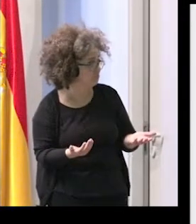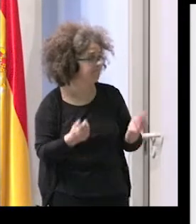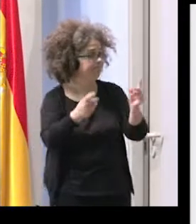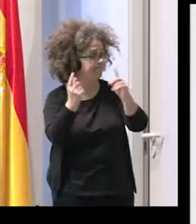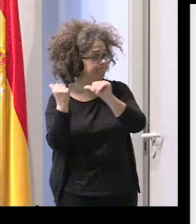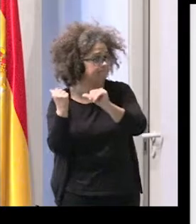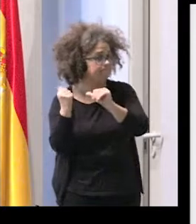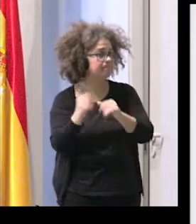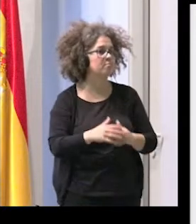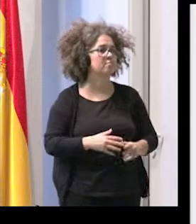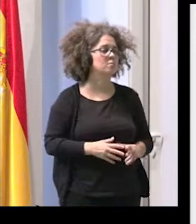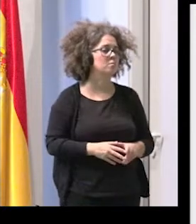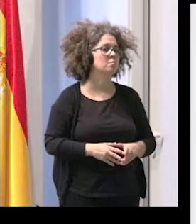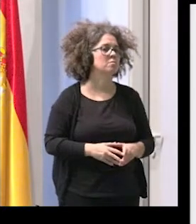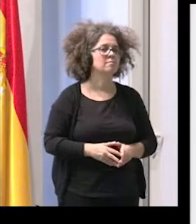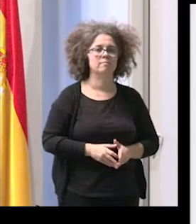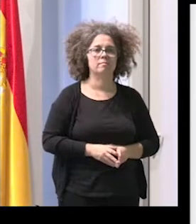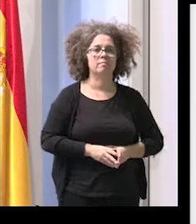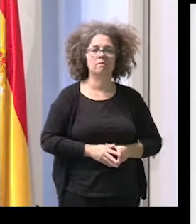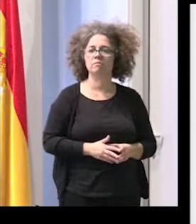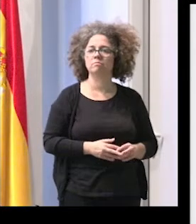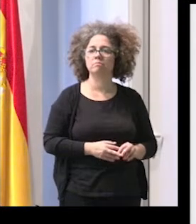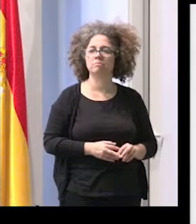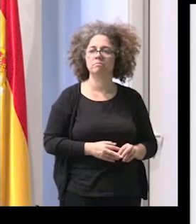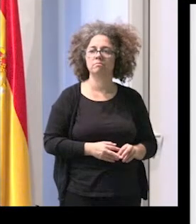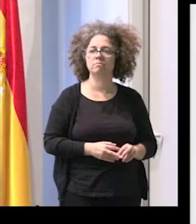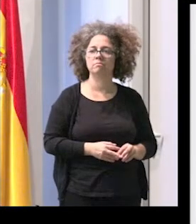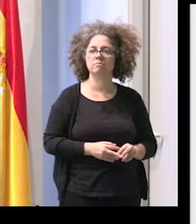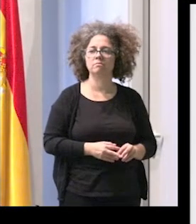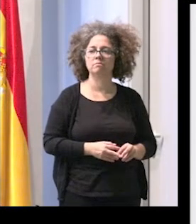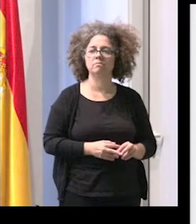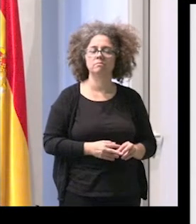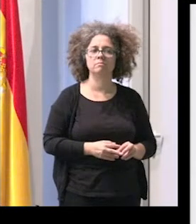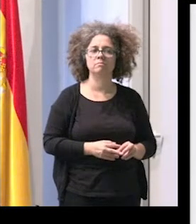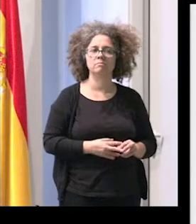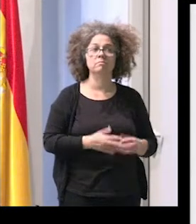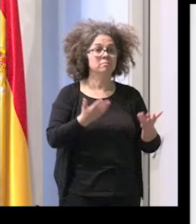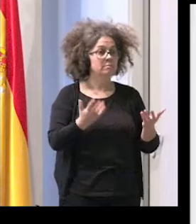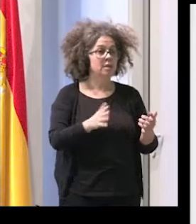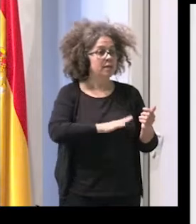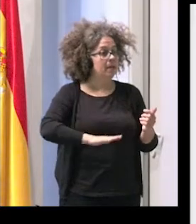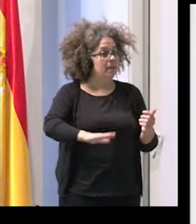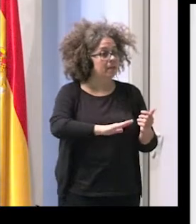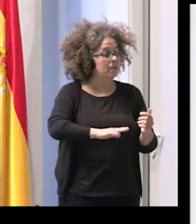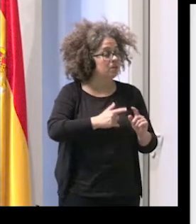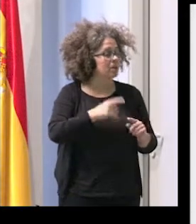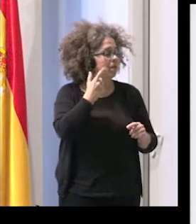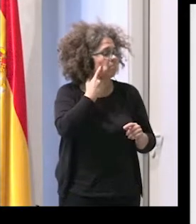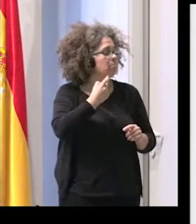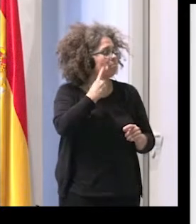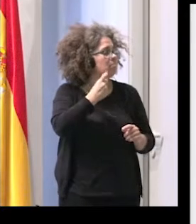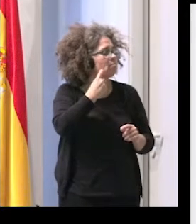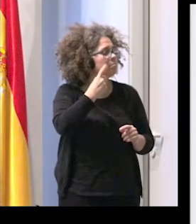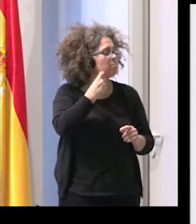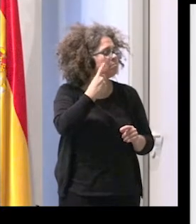indeed, children are more often listening in speech and noise than any of the other situations.